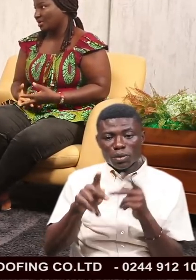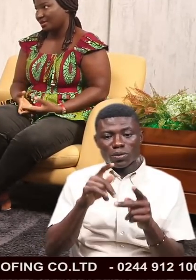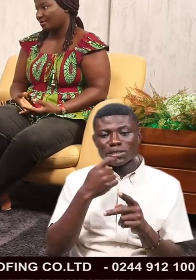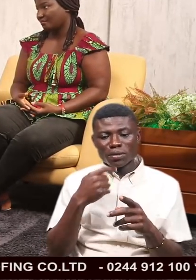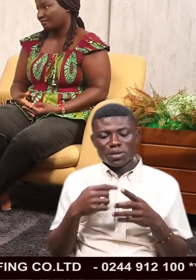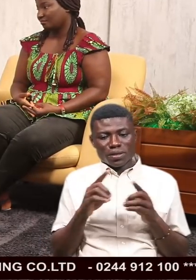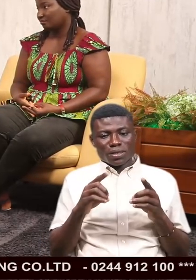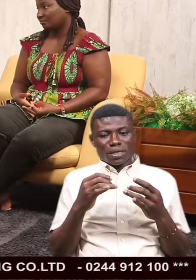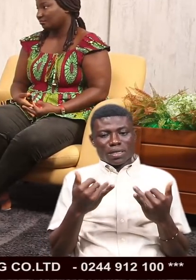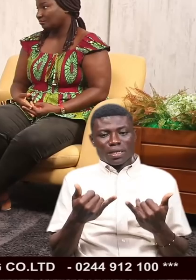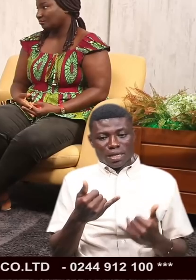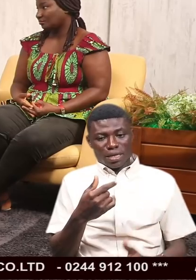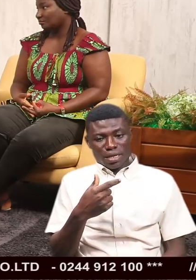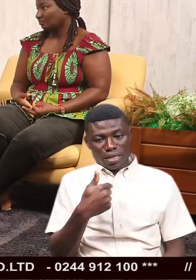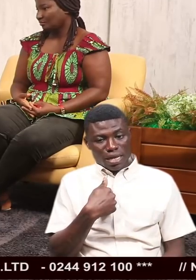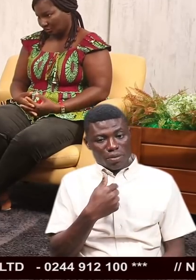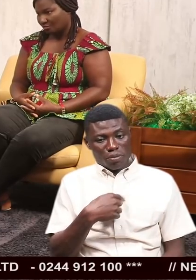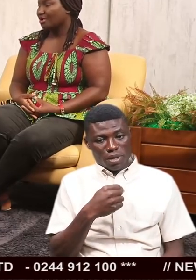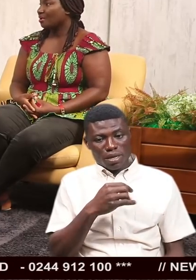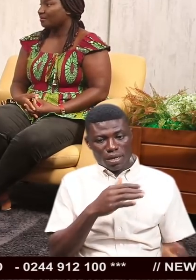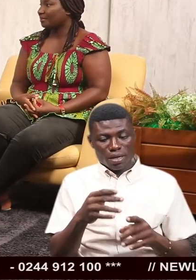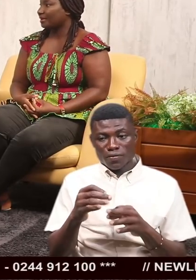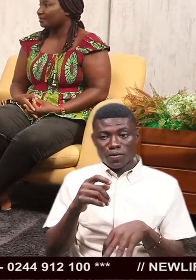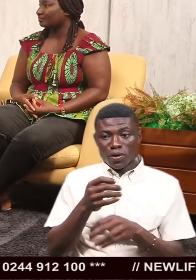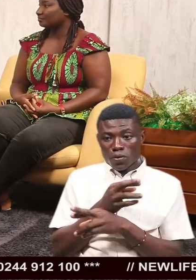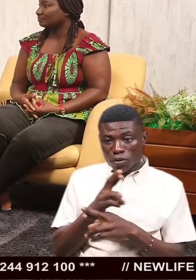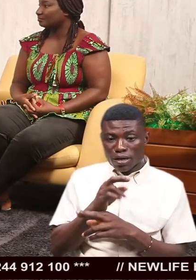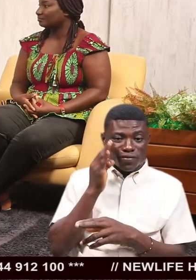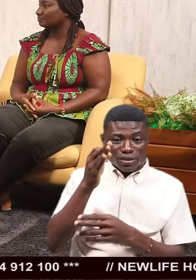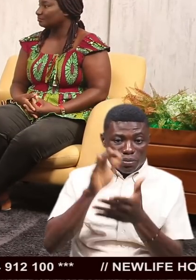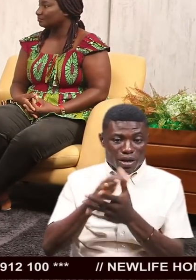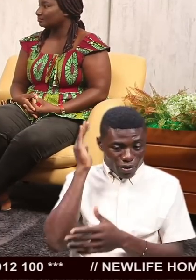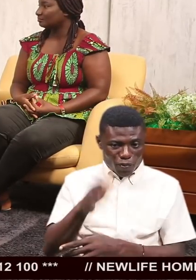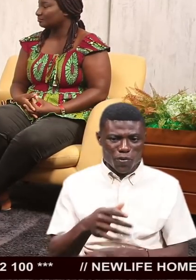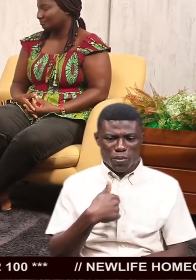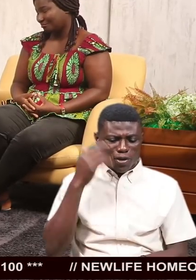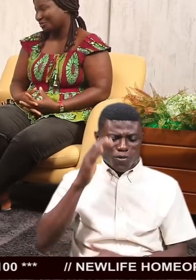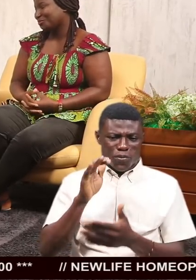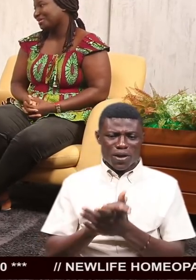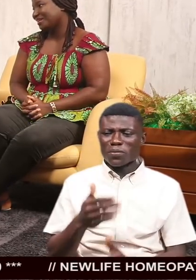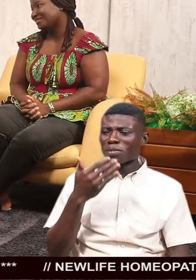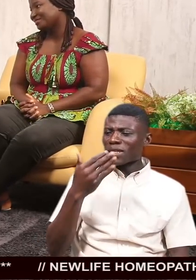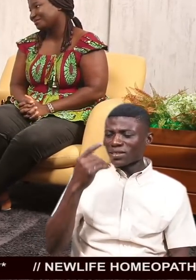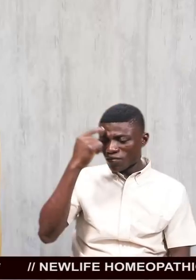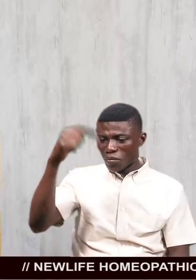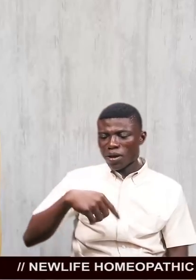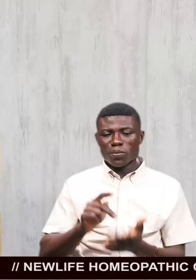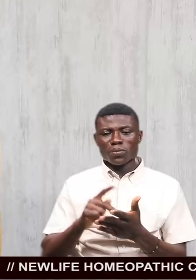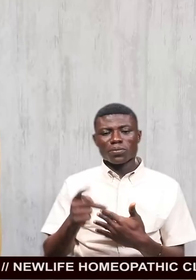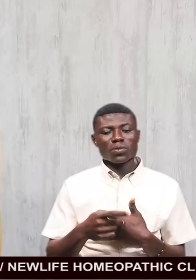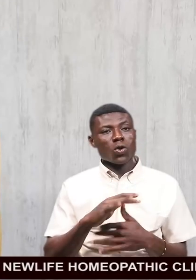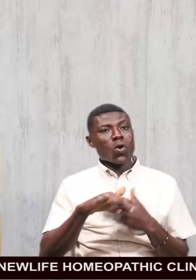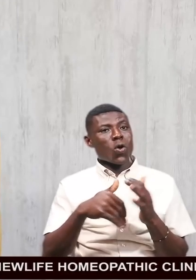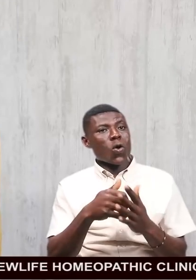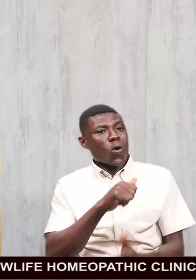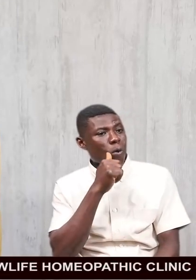mi wuye that you were when you moved now, but I worry. Me worry, pa. Me dance so by. It's me dance. I was